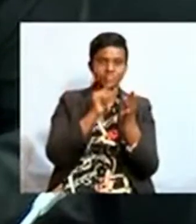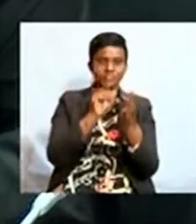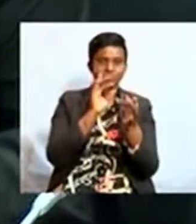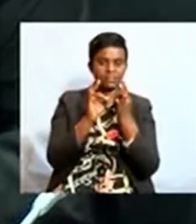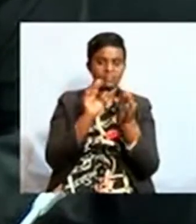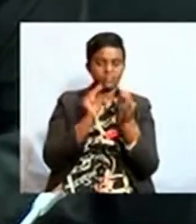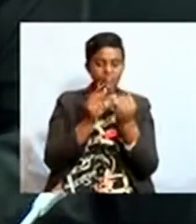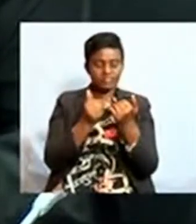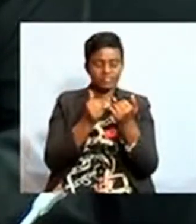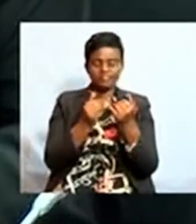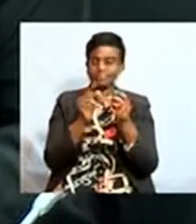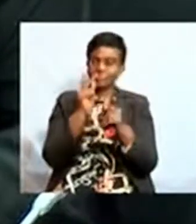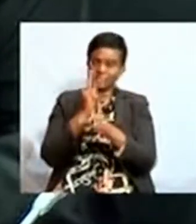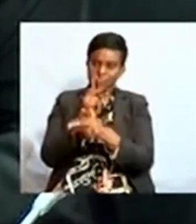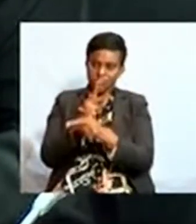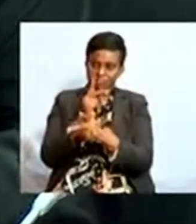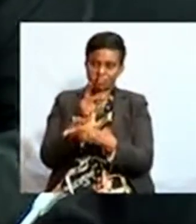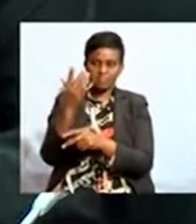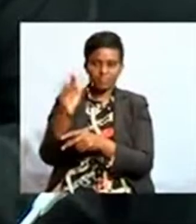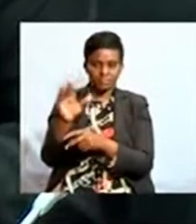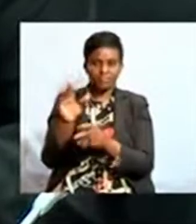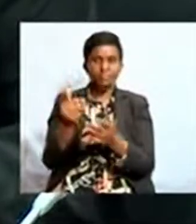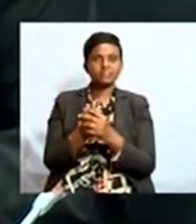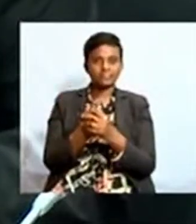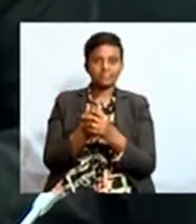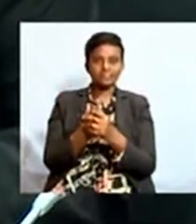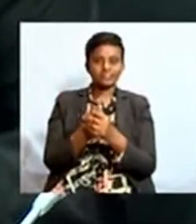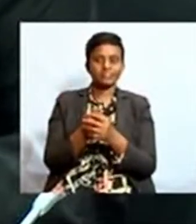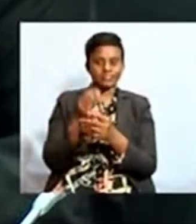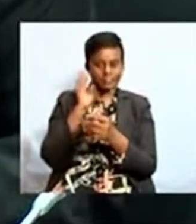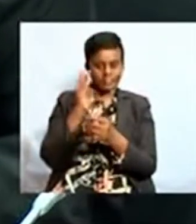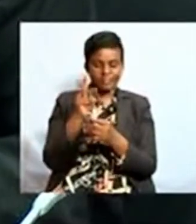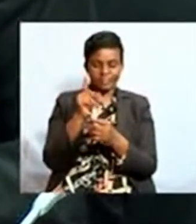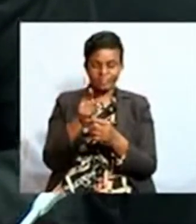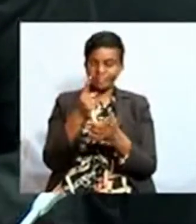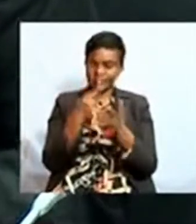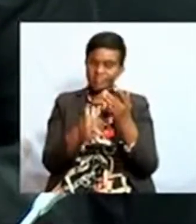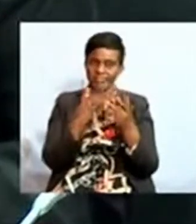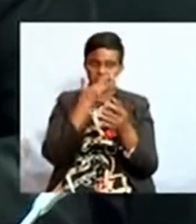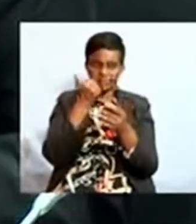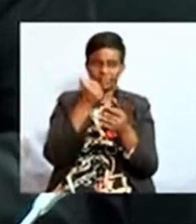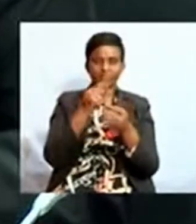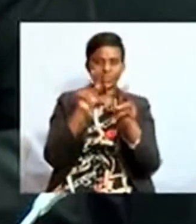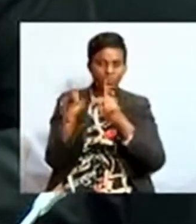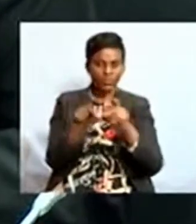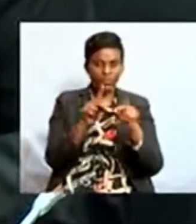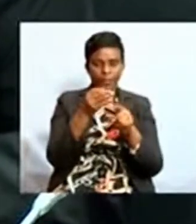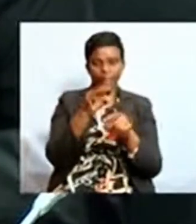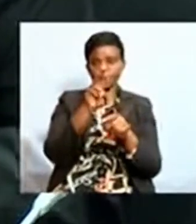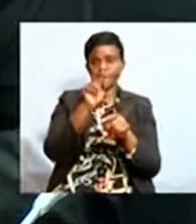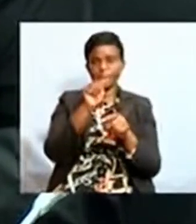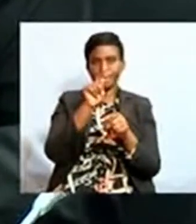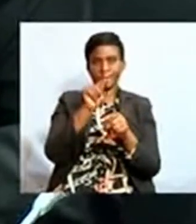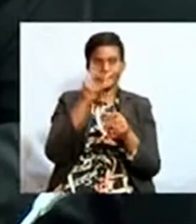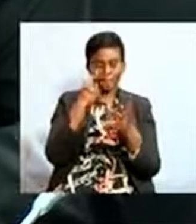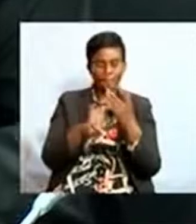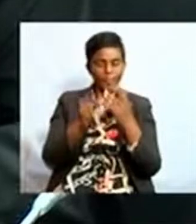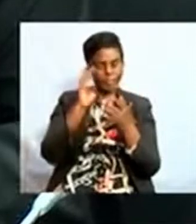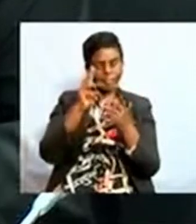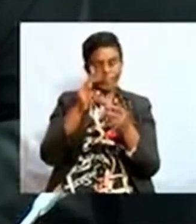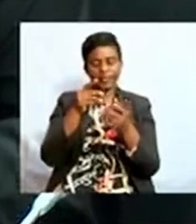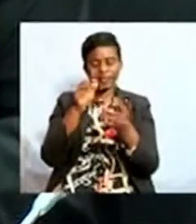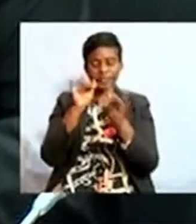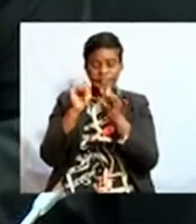let them mature, perhaps we'll see a better performance of VAT. And what we will remain dealing